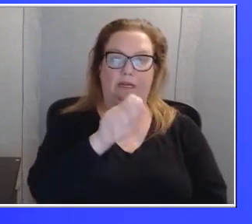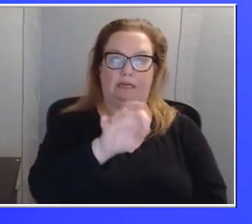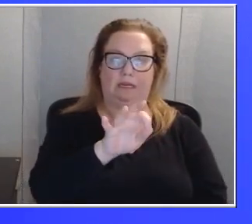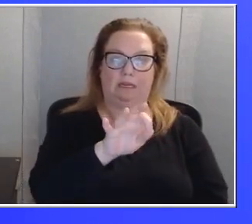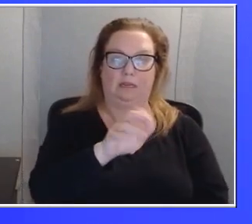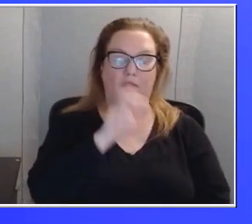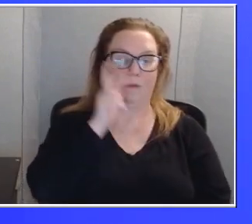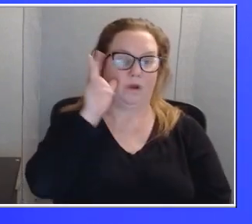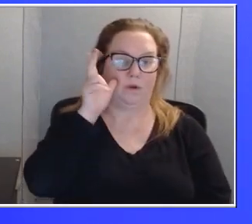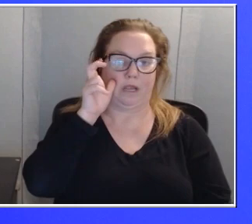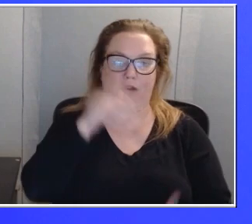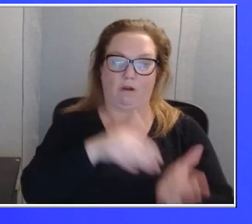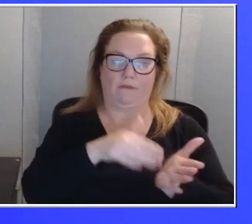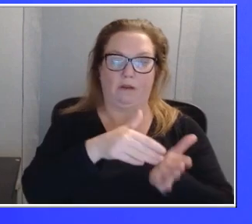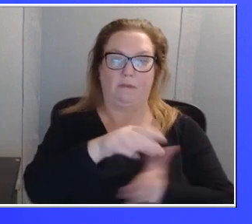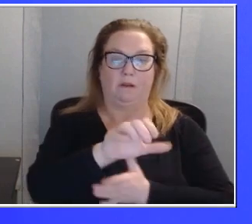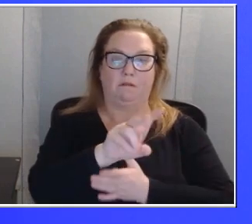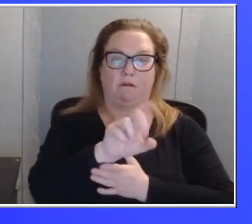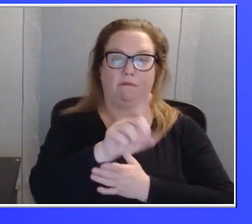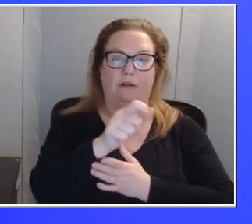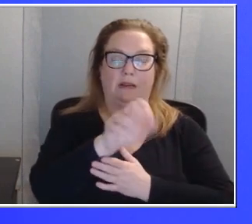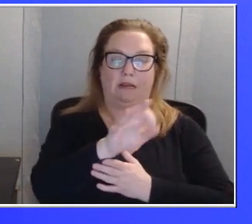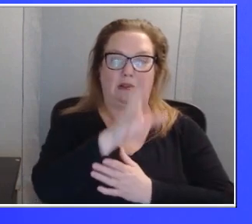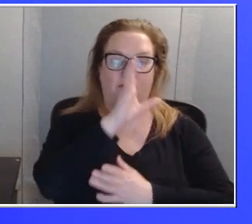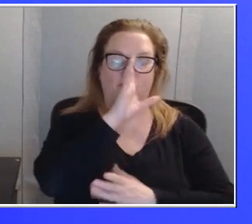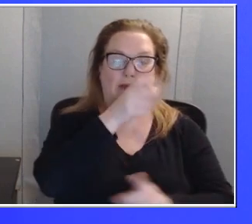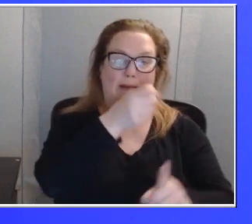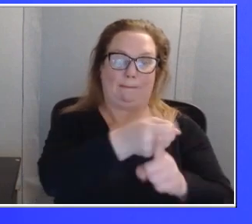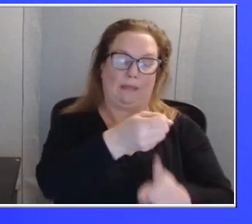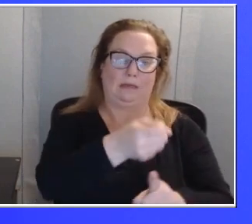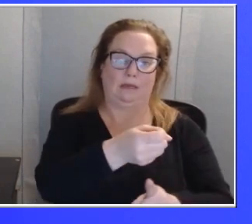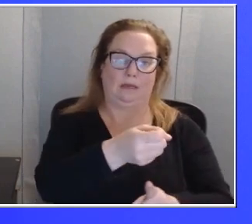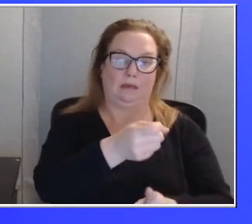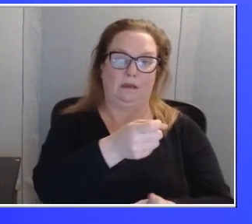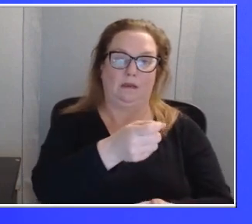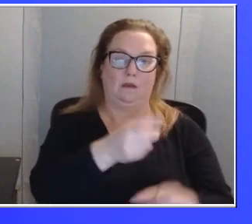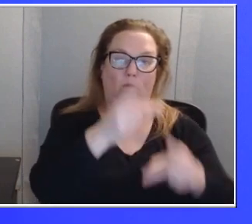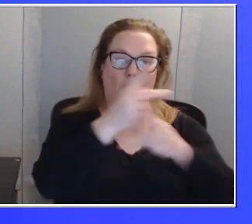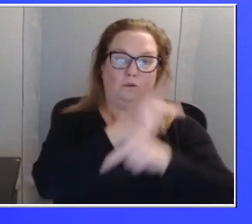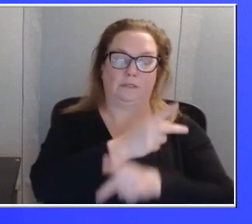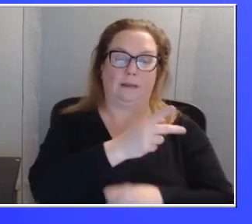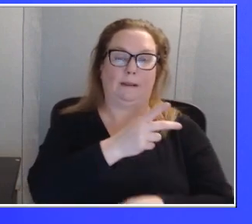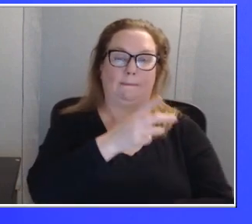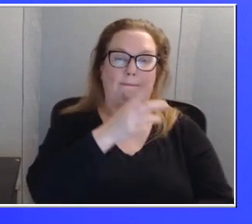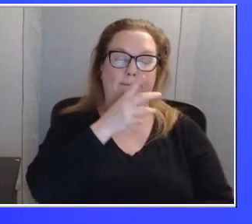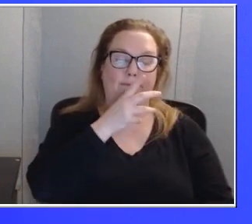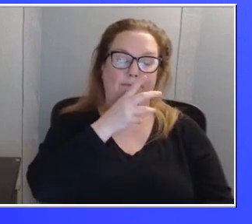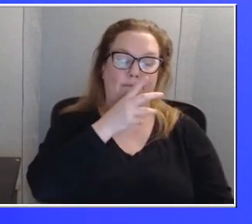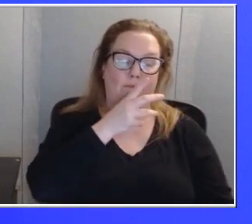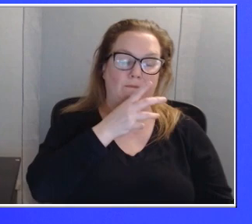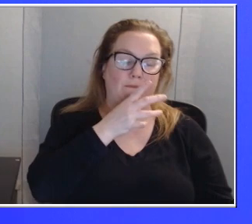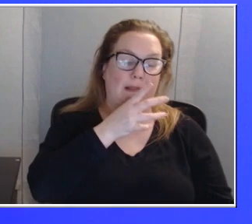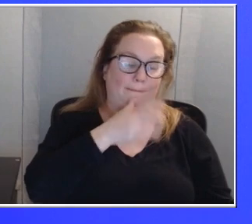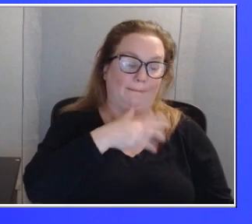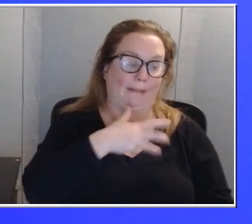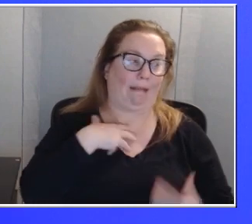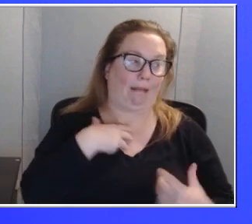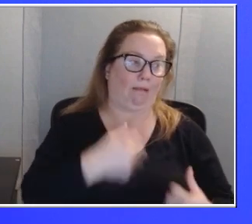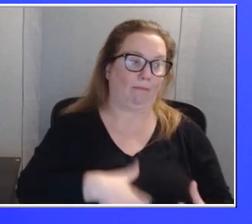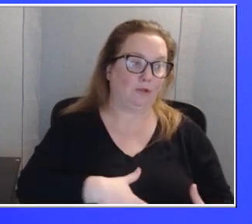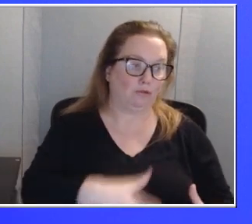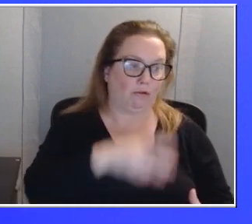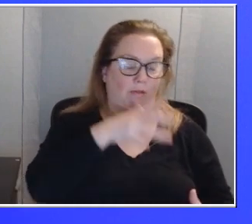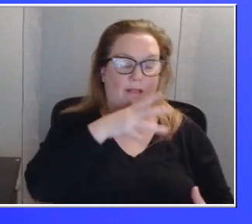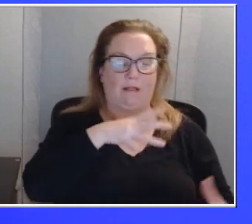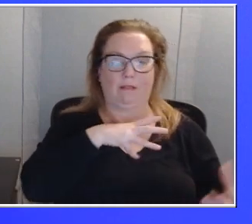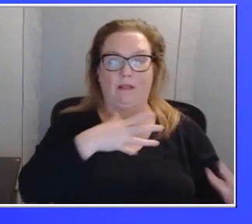hear. But COVID-19 had a direct impact on worsening maternal health outcomes in the last few years. We've talked about how much